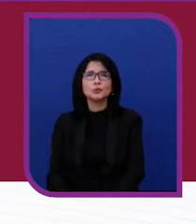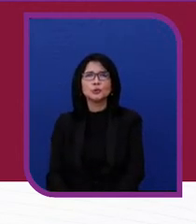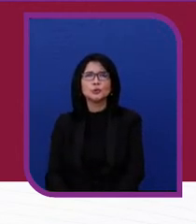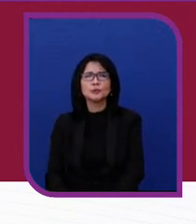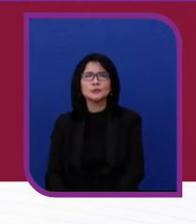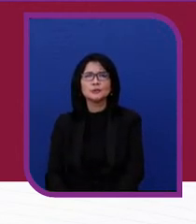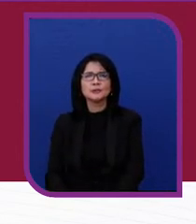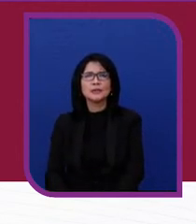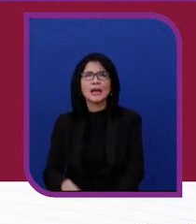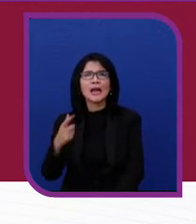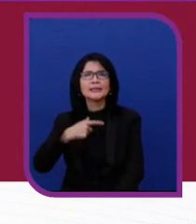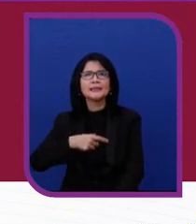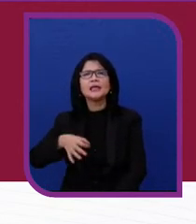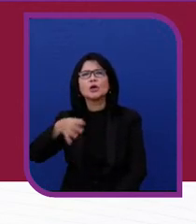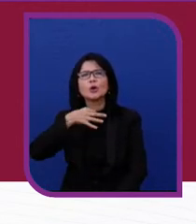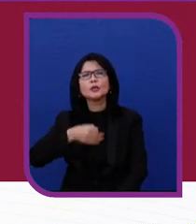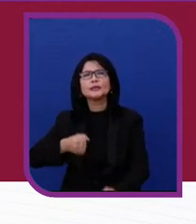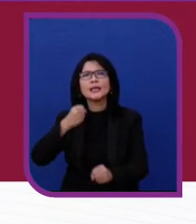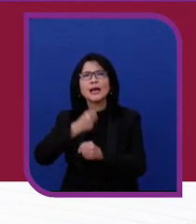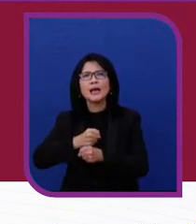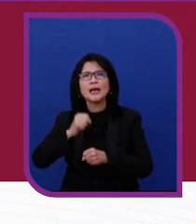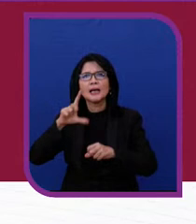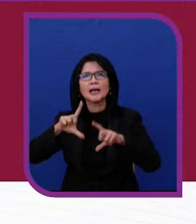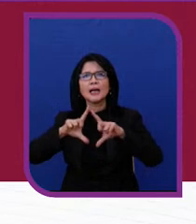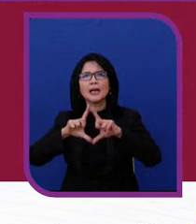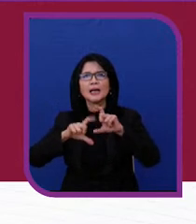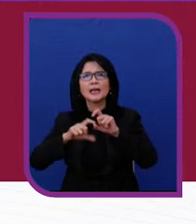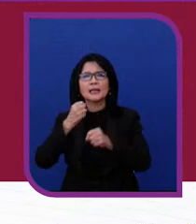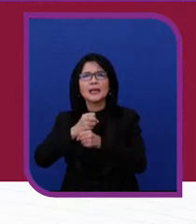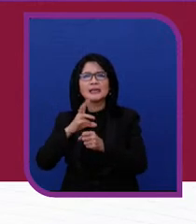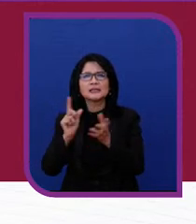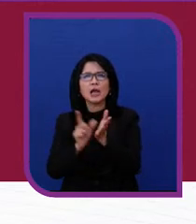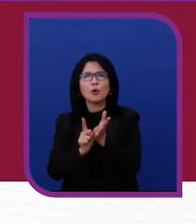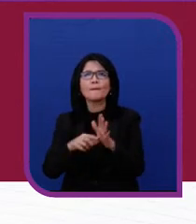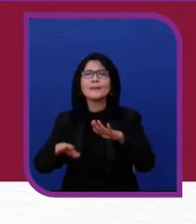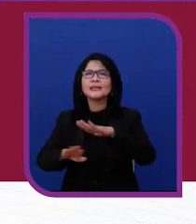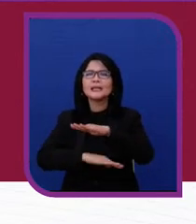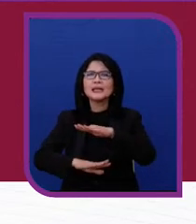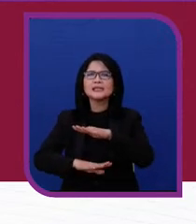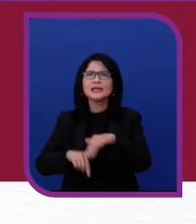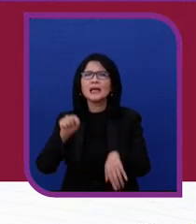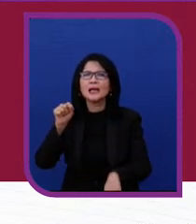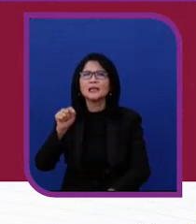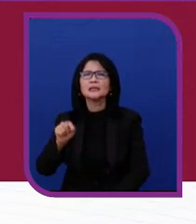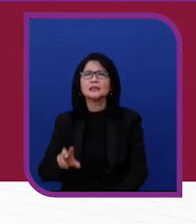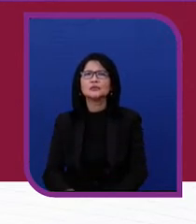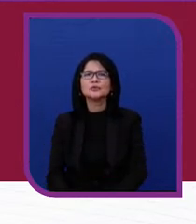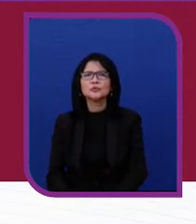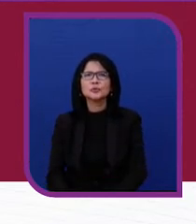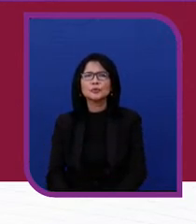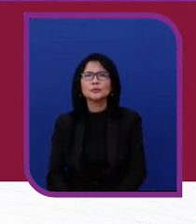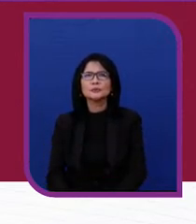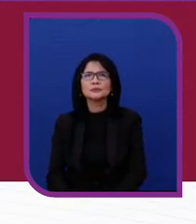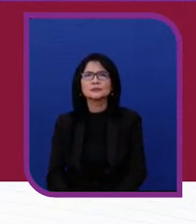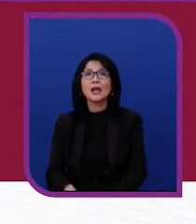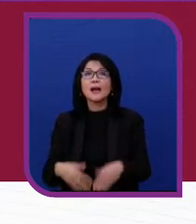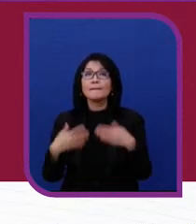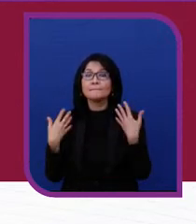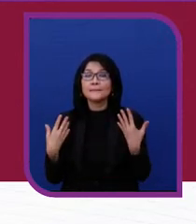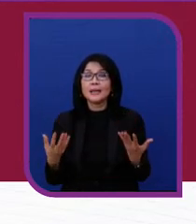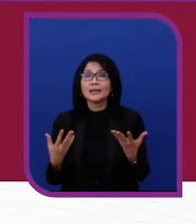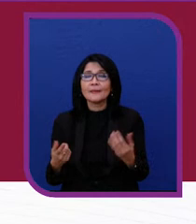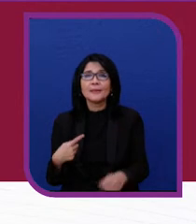So basicly This Is How We eh design Awards